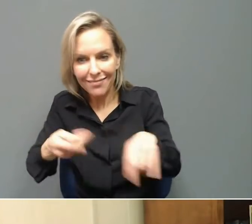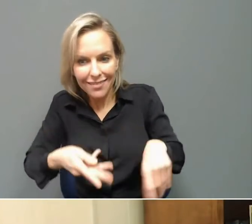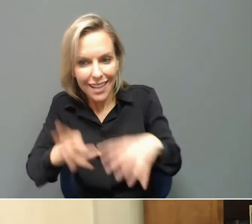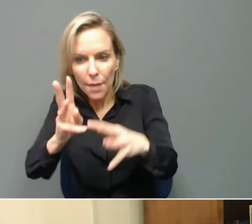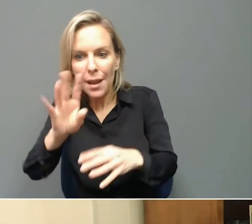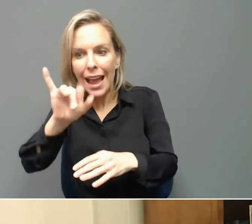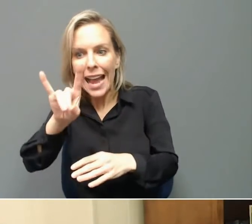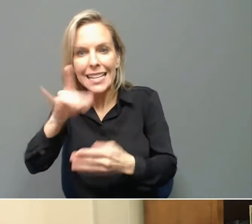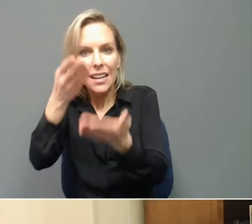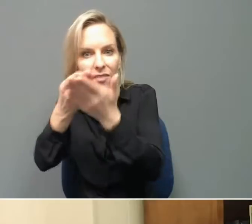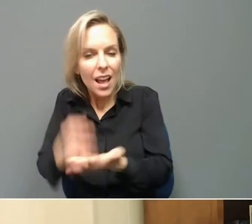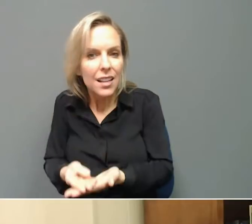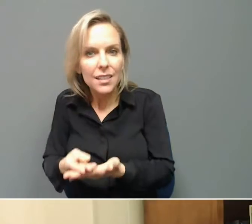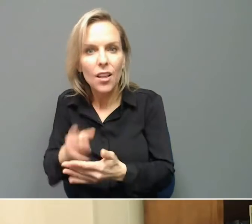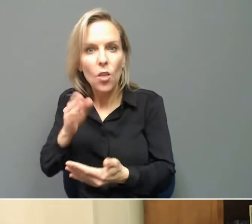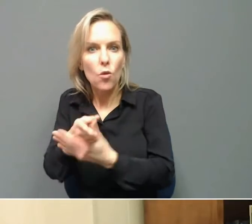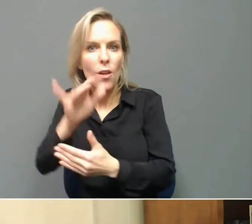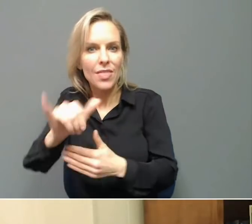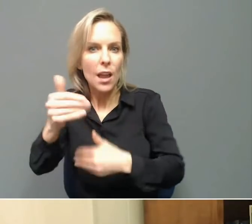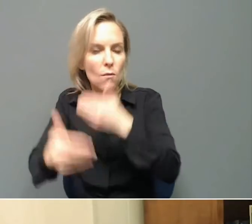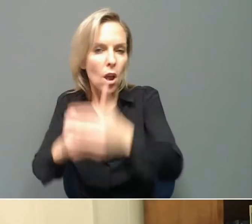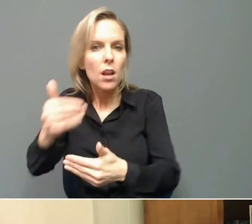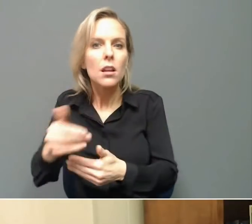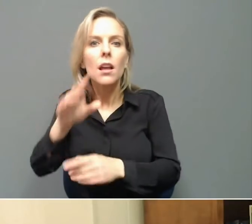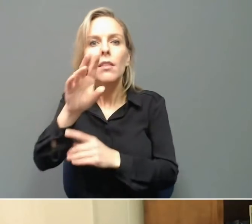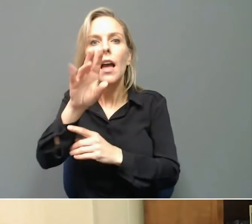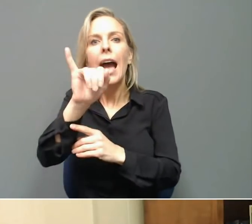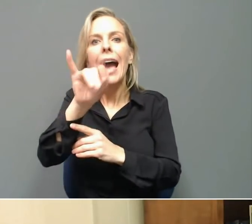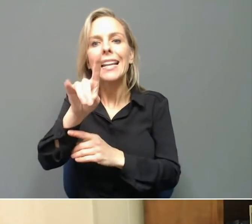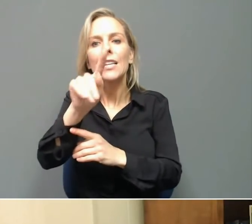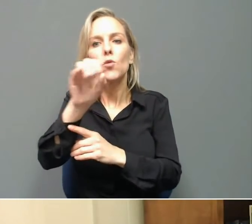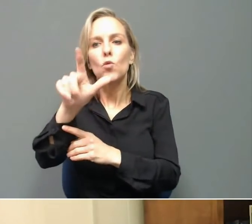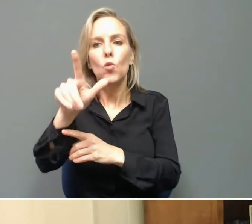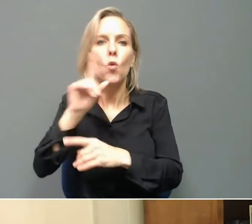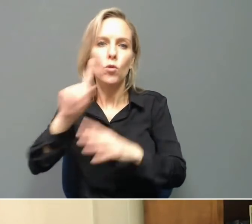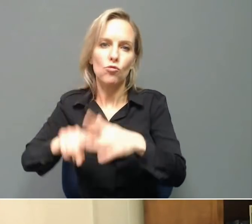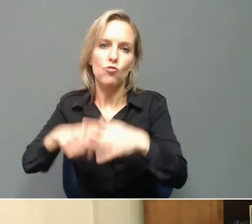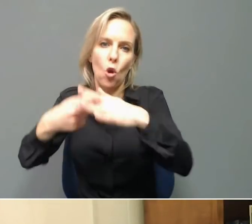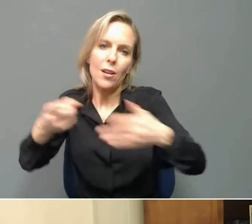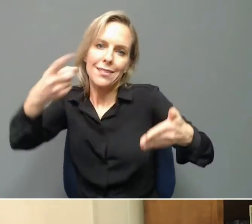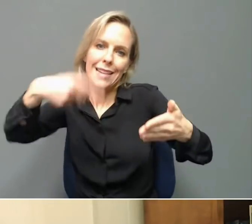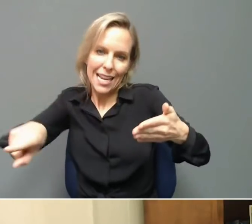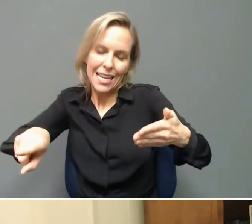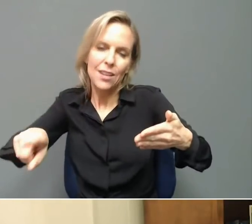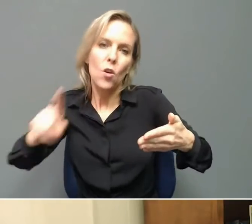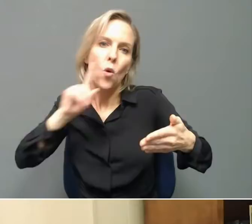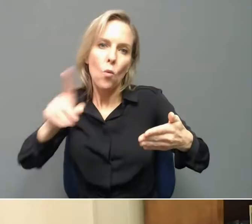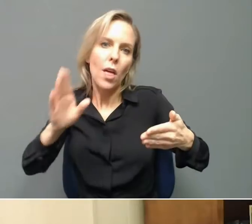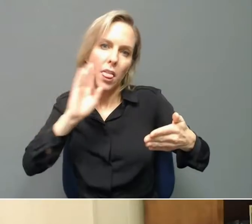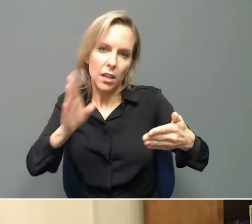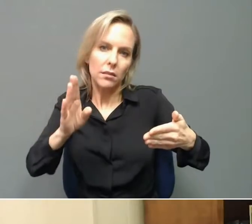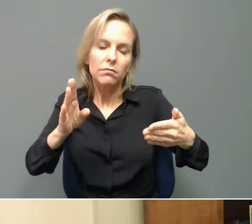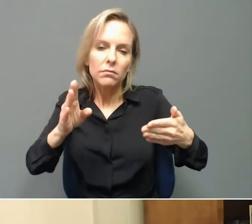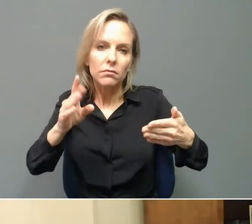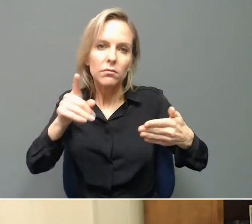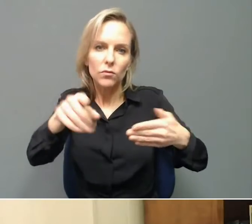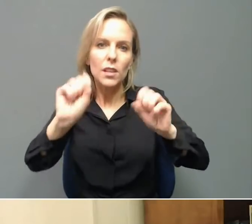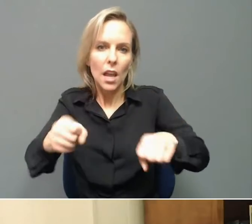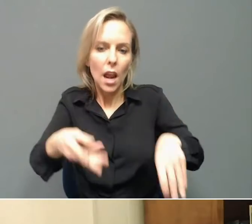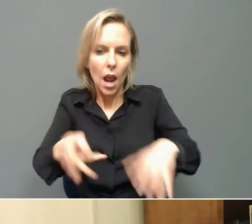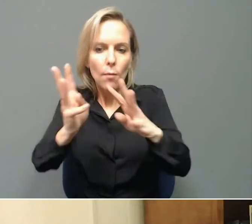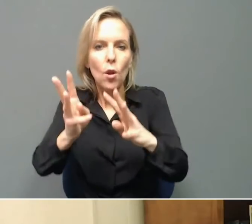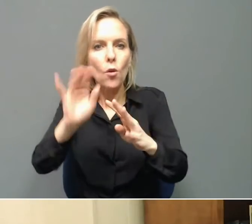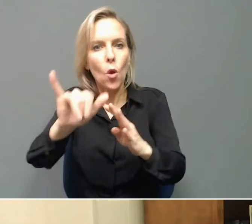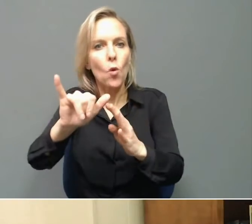validated, the ID Me tool will roll out next week and will be there for you to help you upload those documents and get